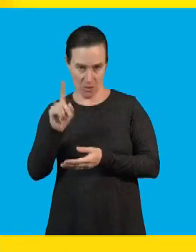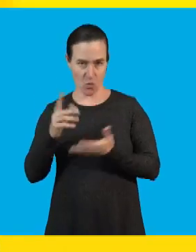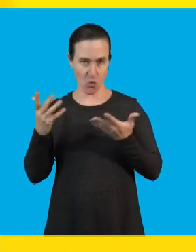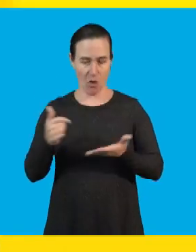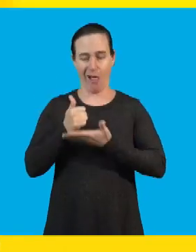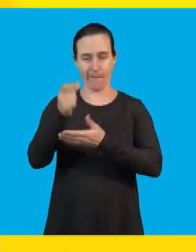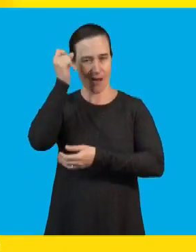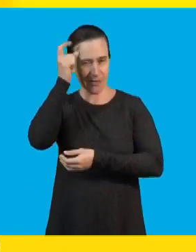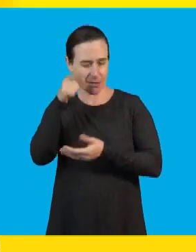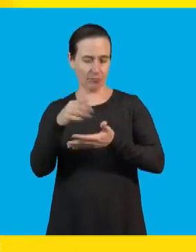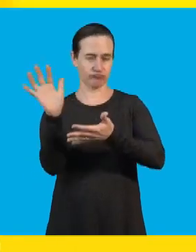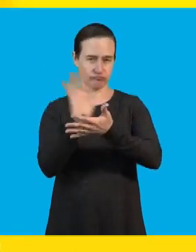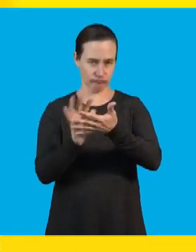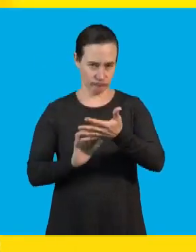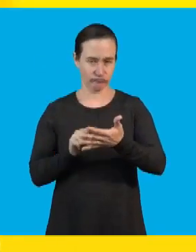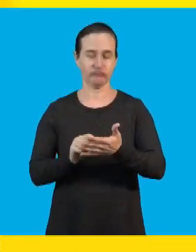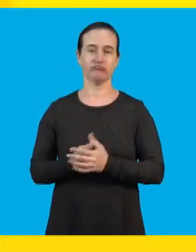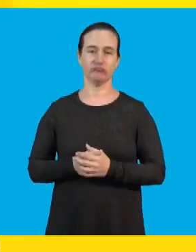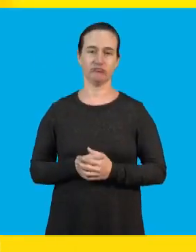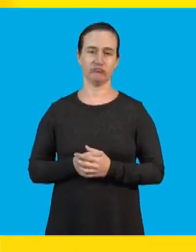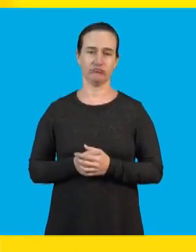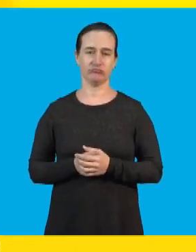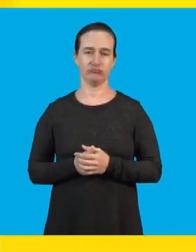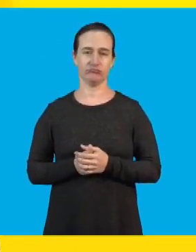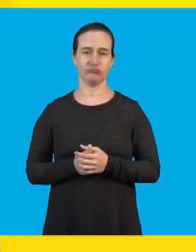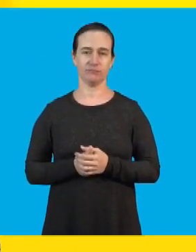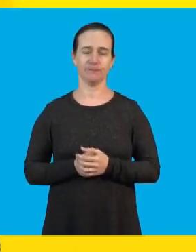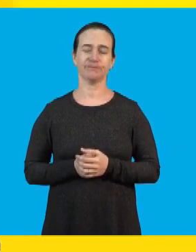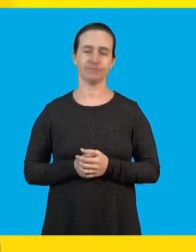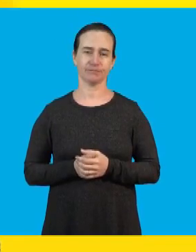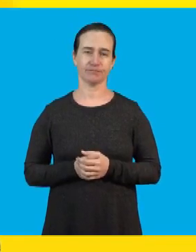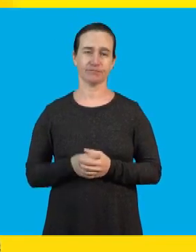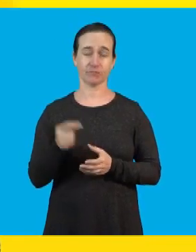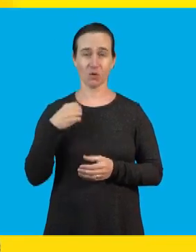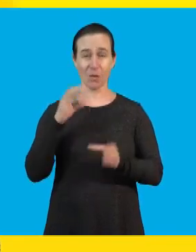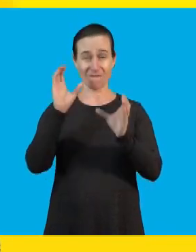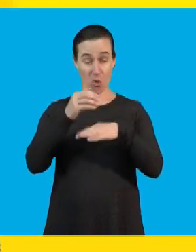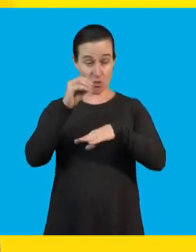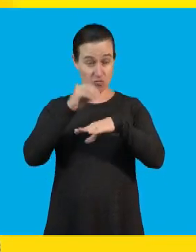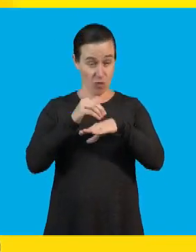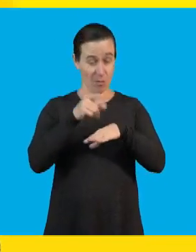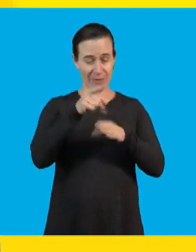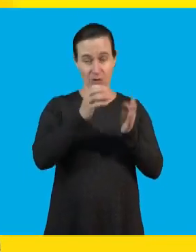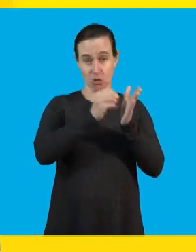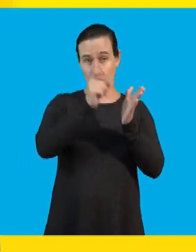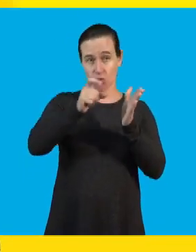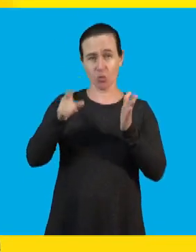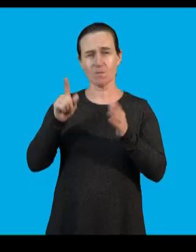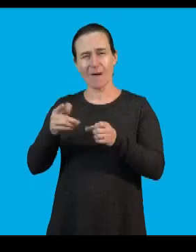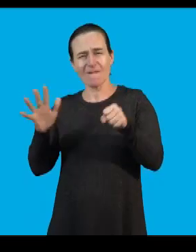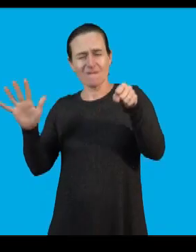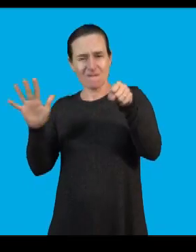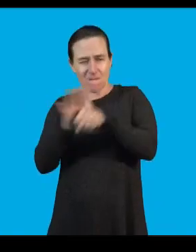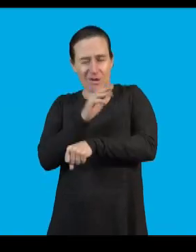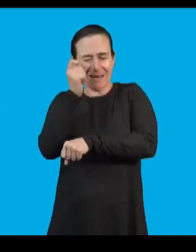to understand your text carefully. Okay? We address the problem that learners fully